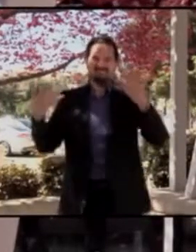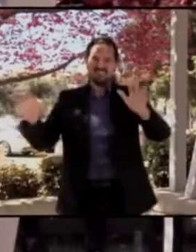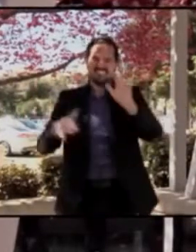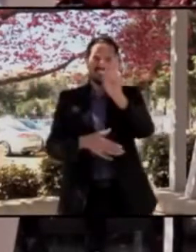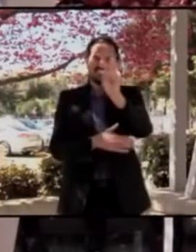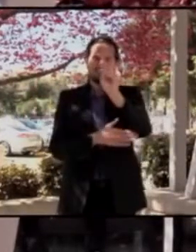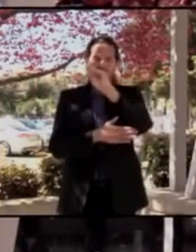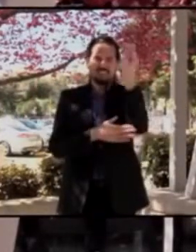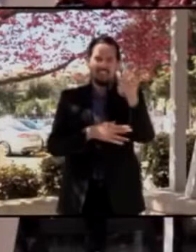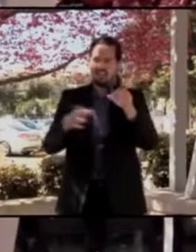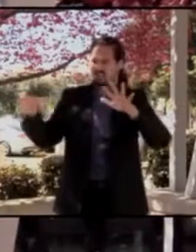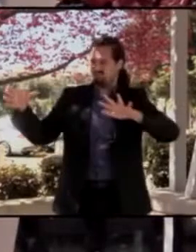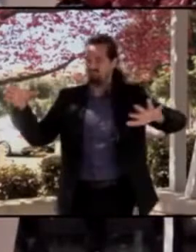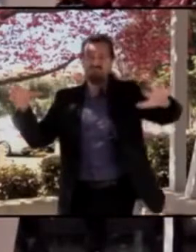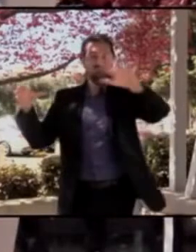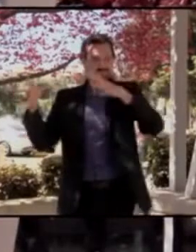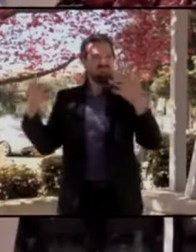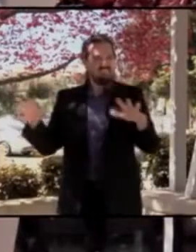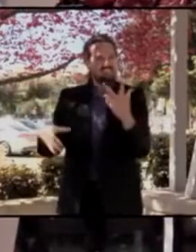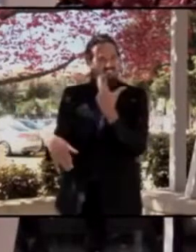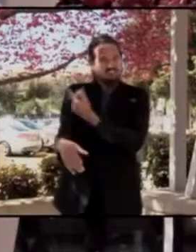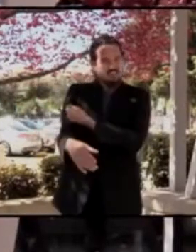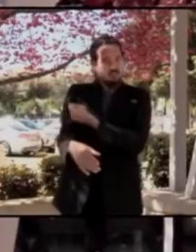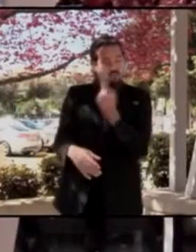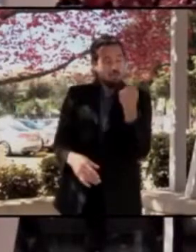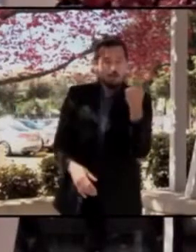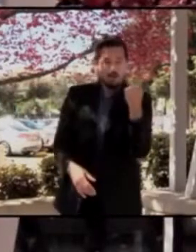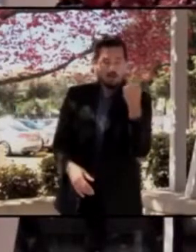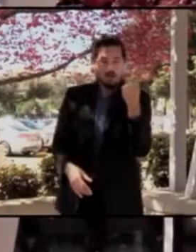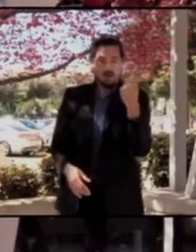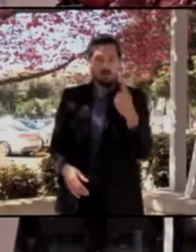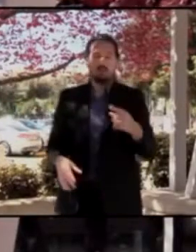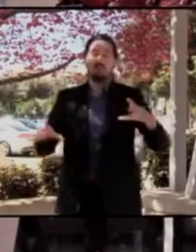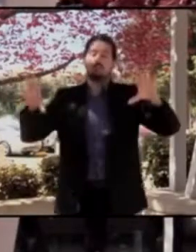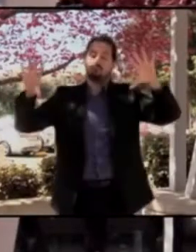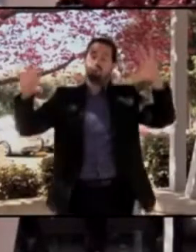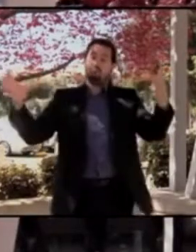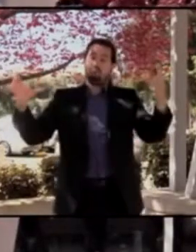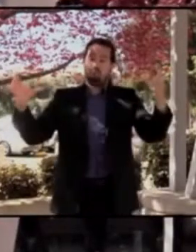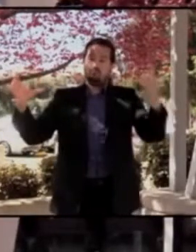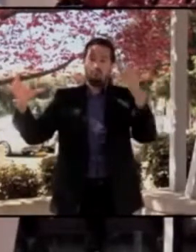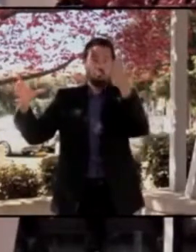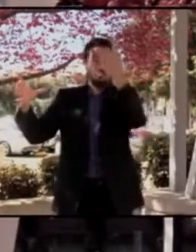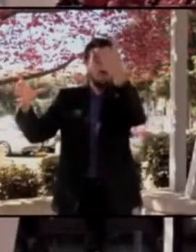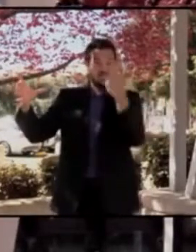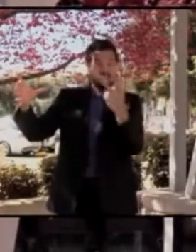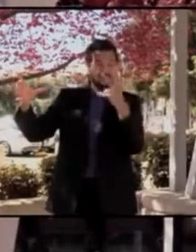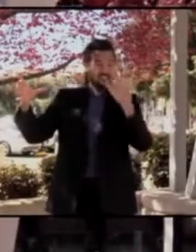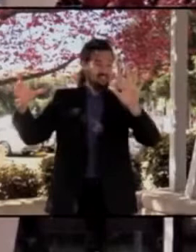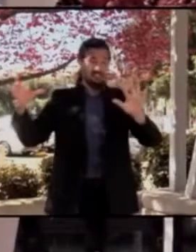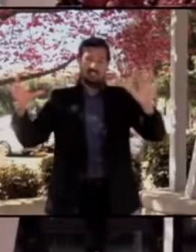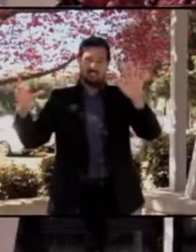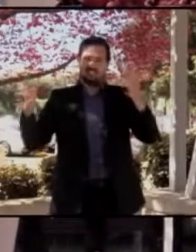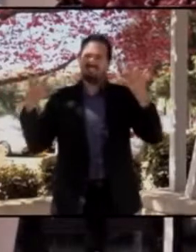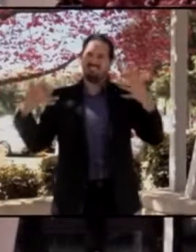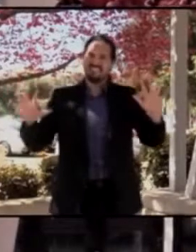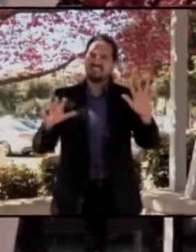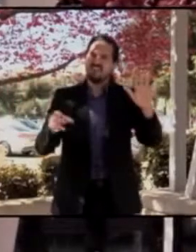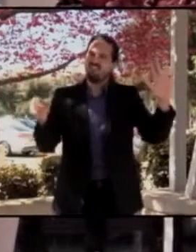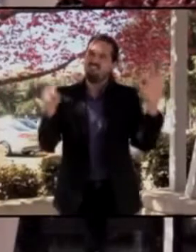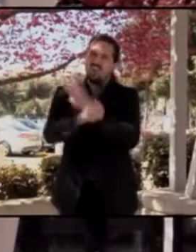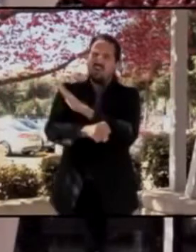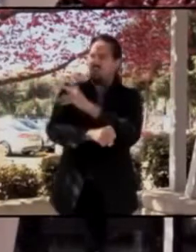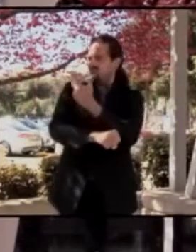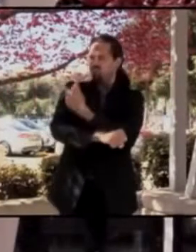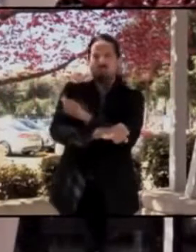and over a third of our population eligible who have completed the entire series and are fully vaccinated, and